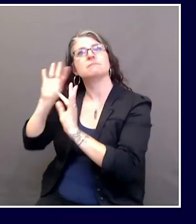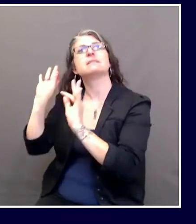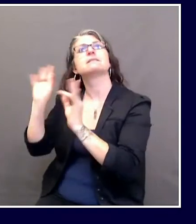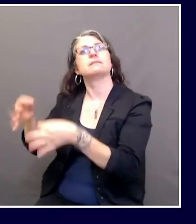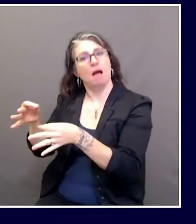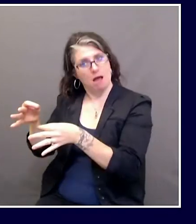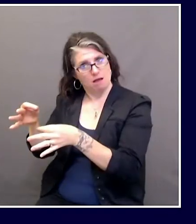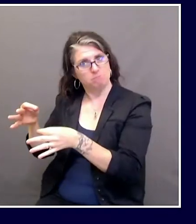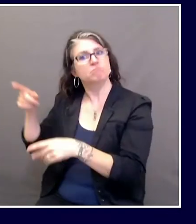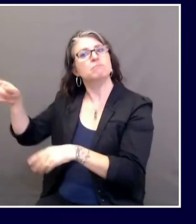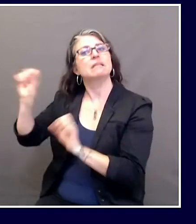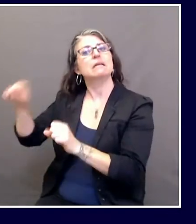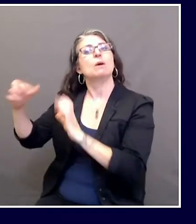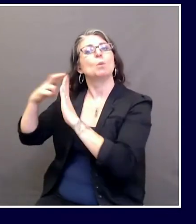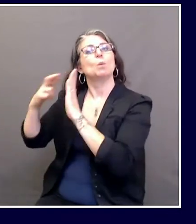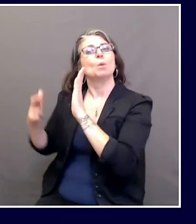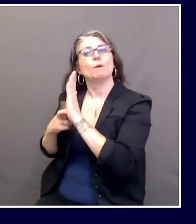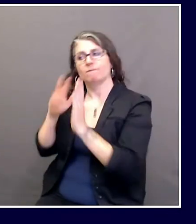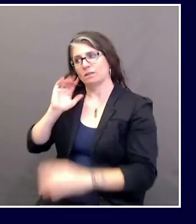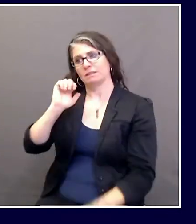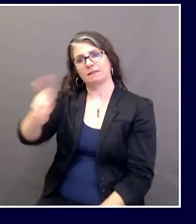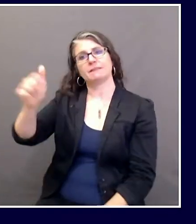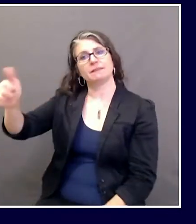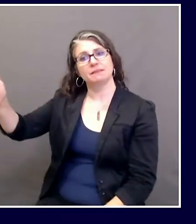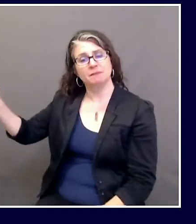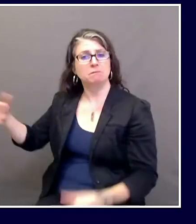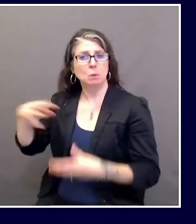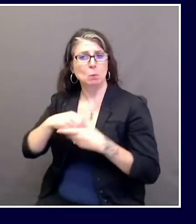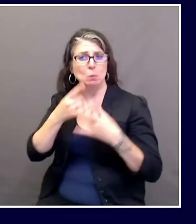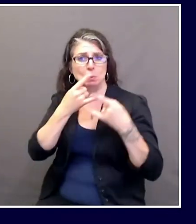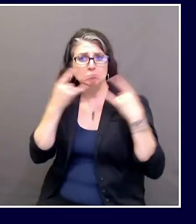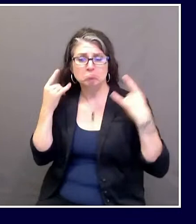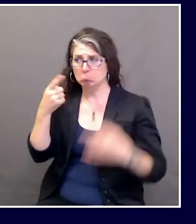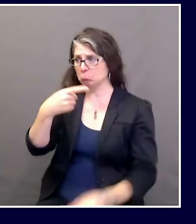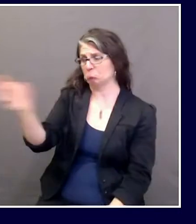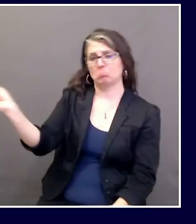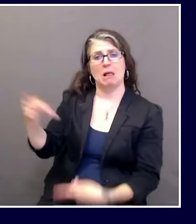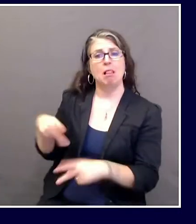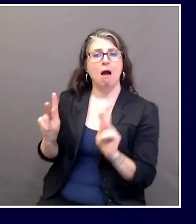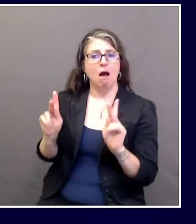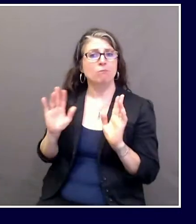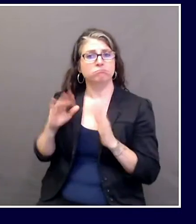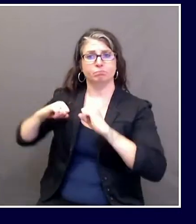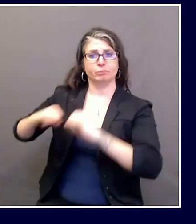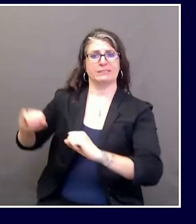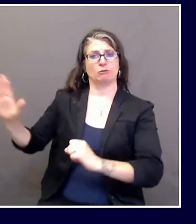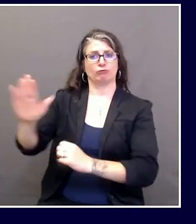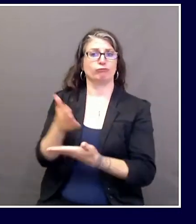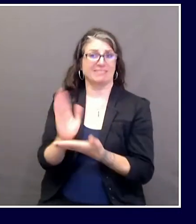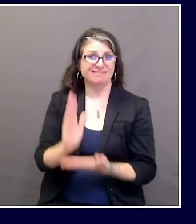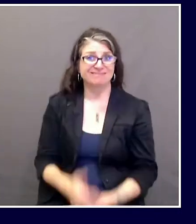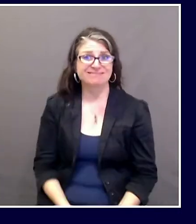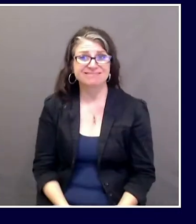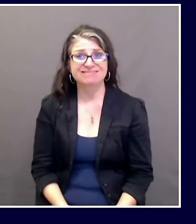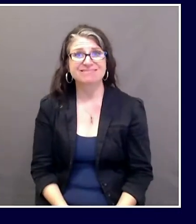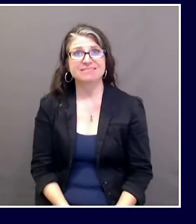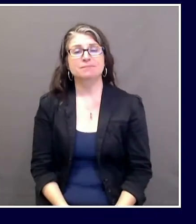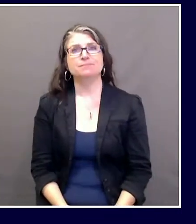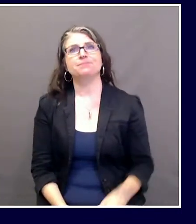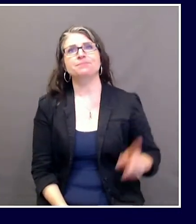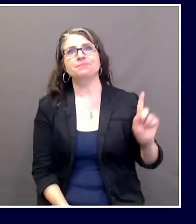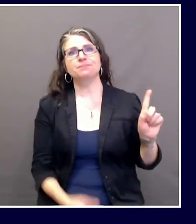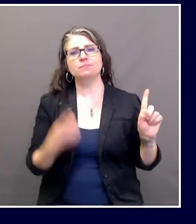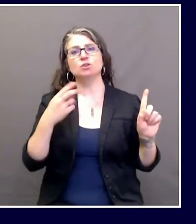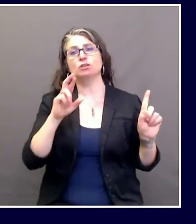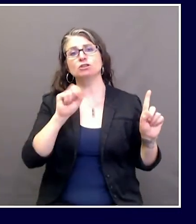own, workers and clients. My other question is for you, Dr. Shaw. And this one has come from a couple of